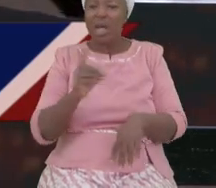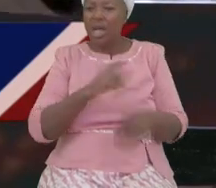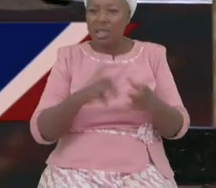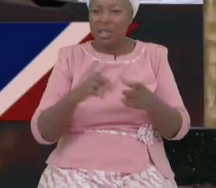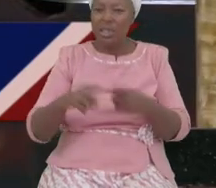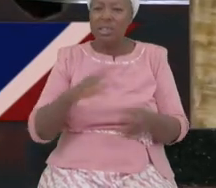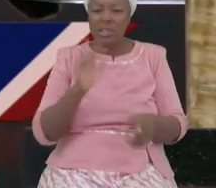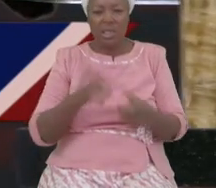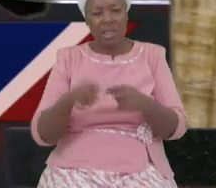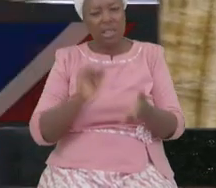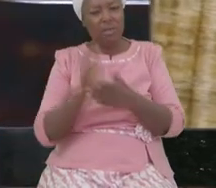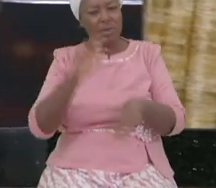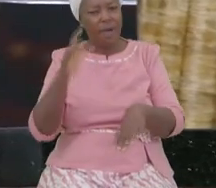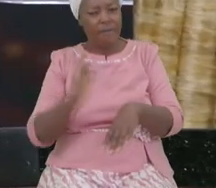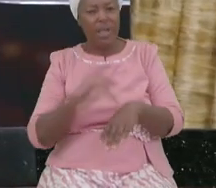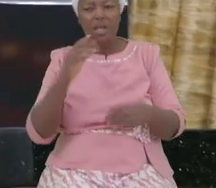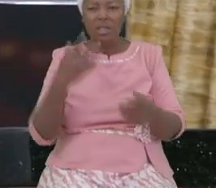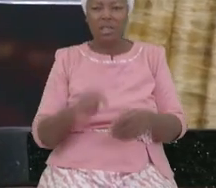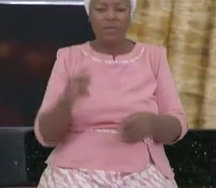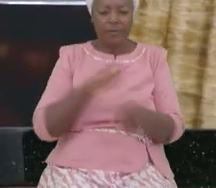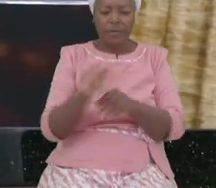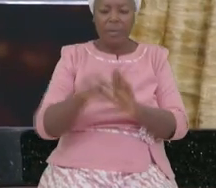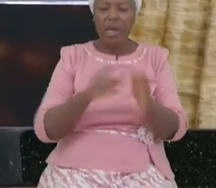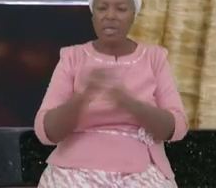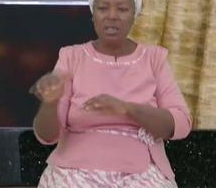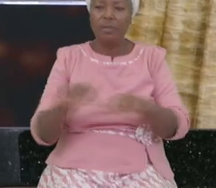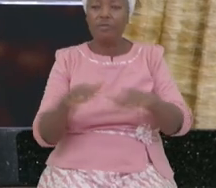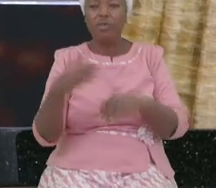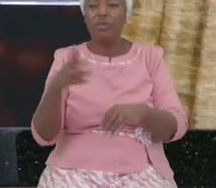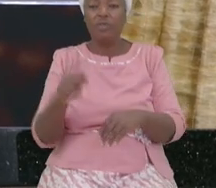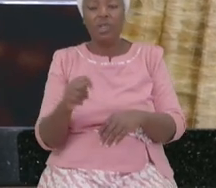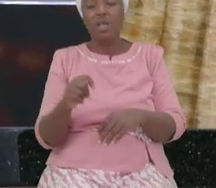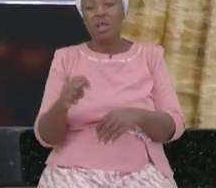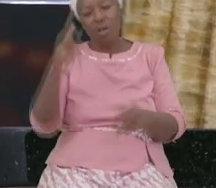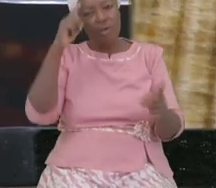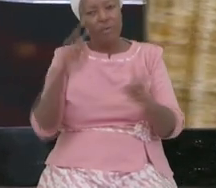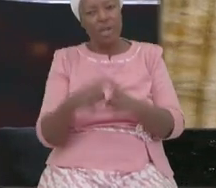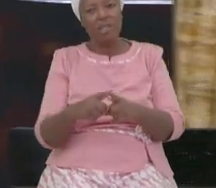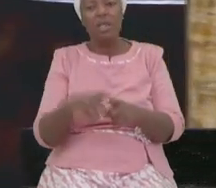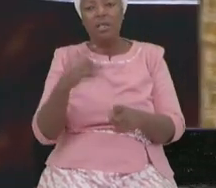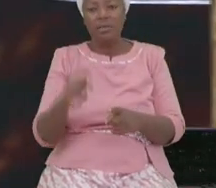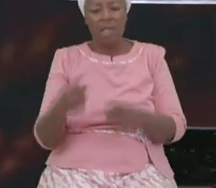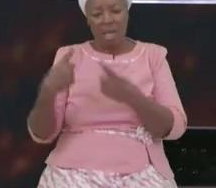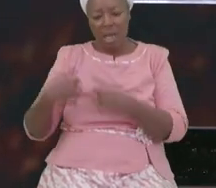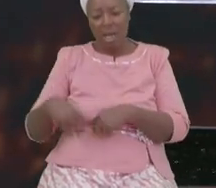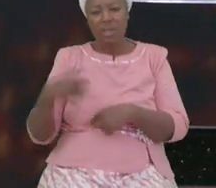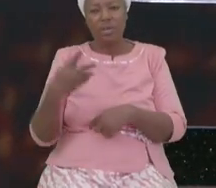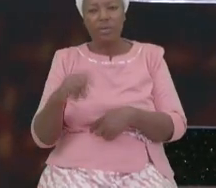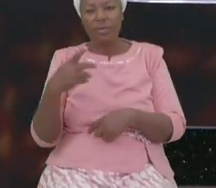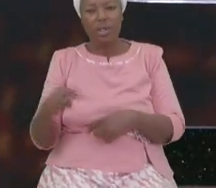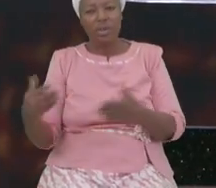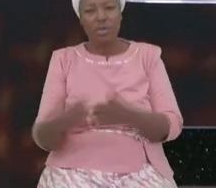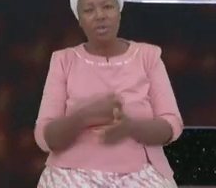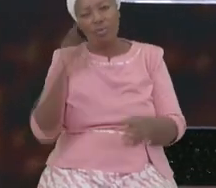will affect the fulfillment and the performance of the covenant, the heart of the new